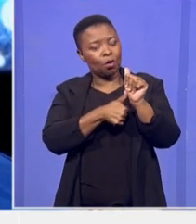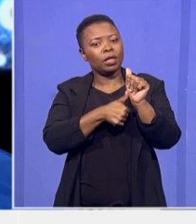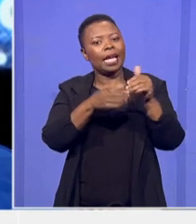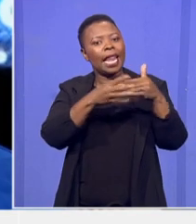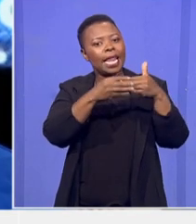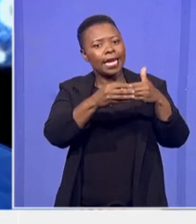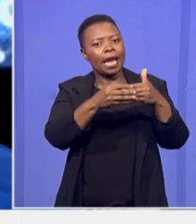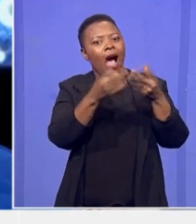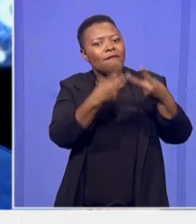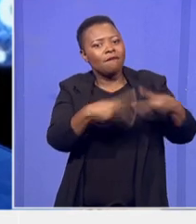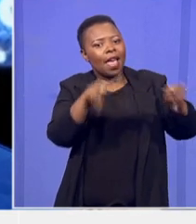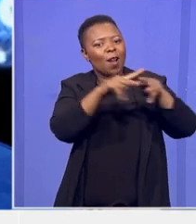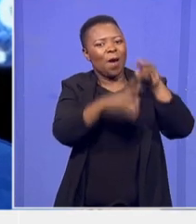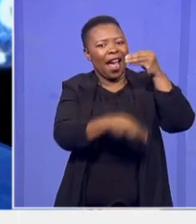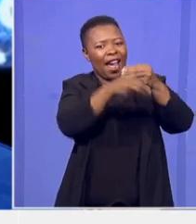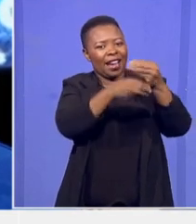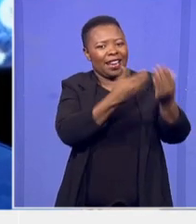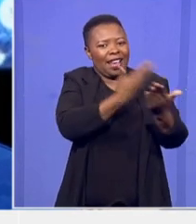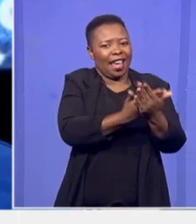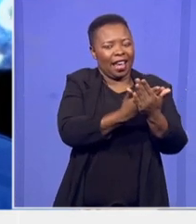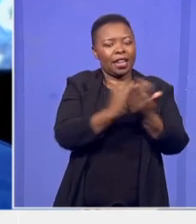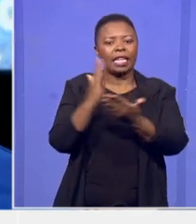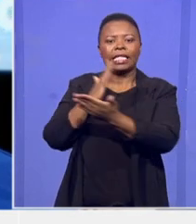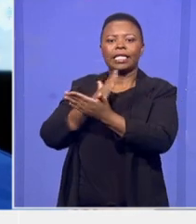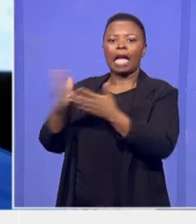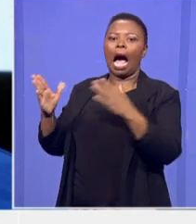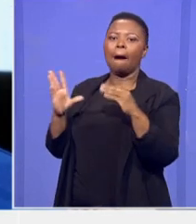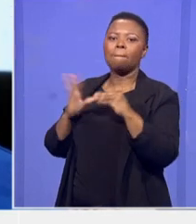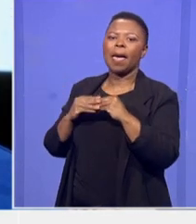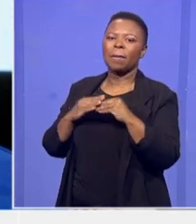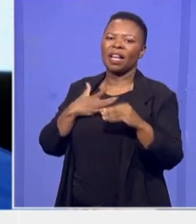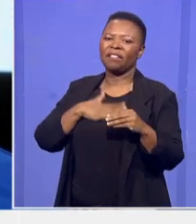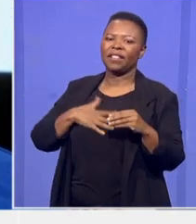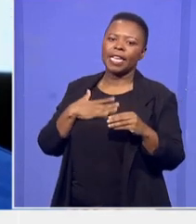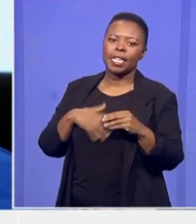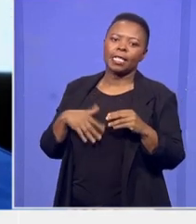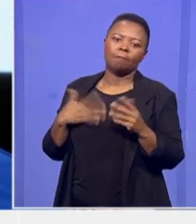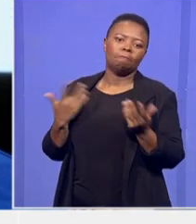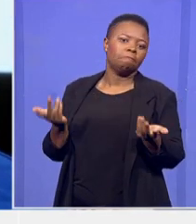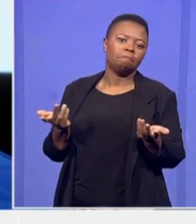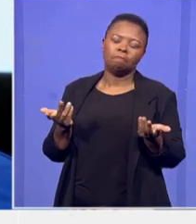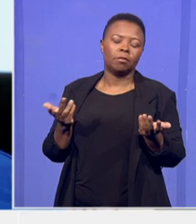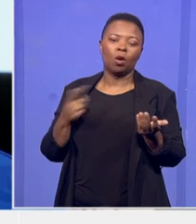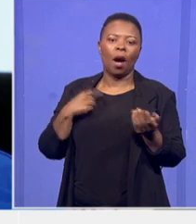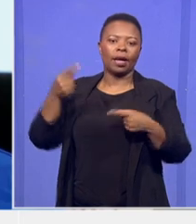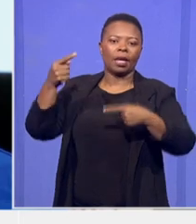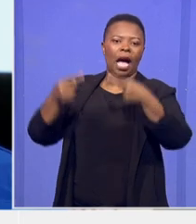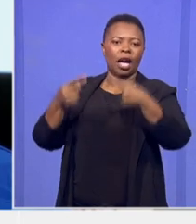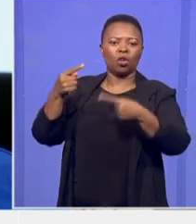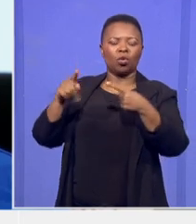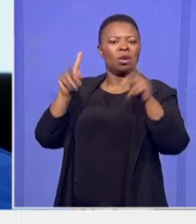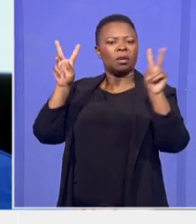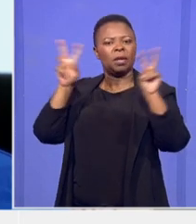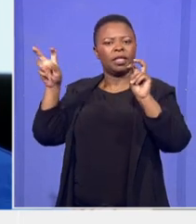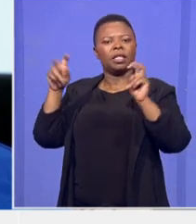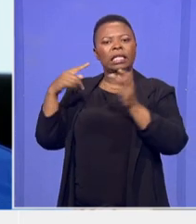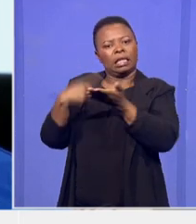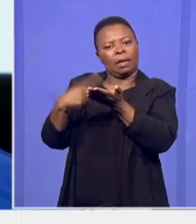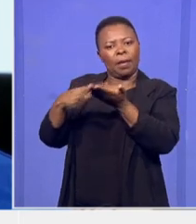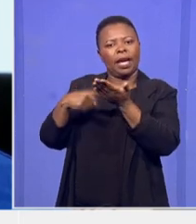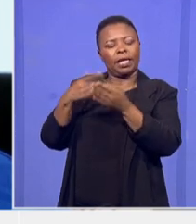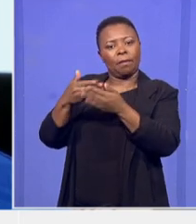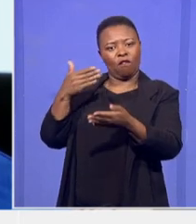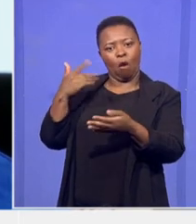other members, of course, feel, I think, as has been the arguments raised in the debates beforehand,